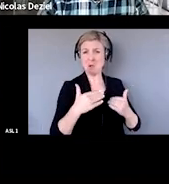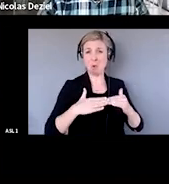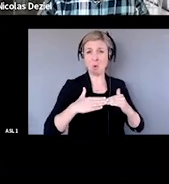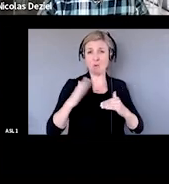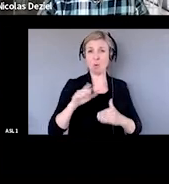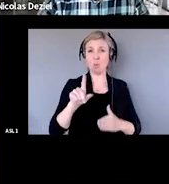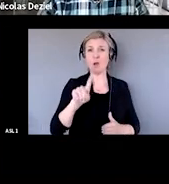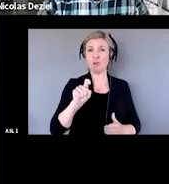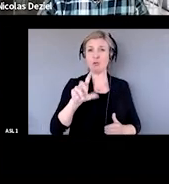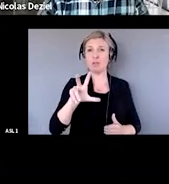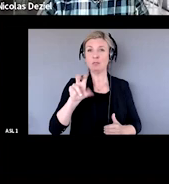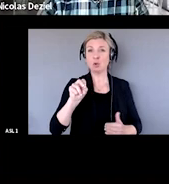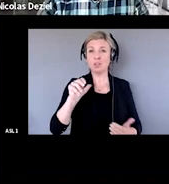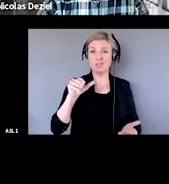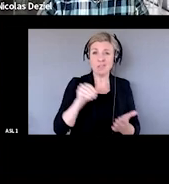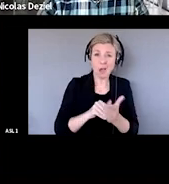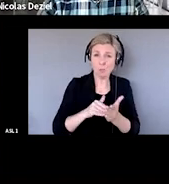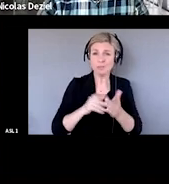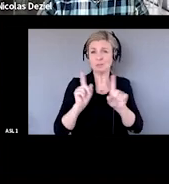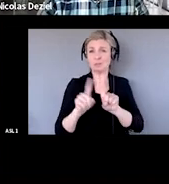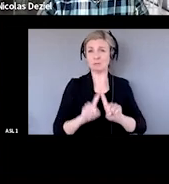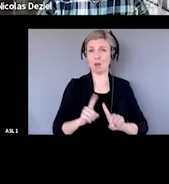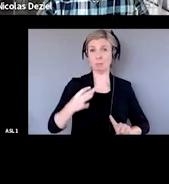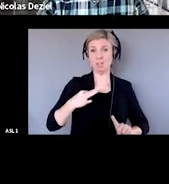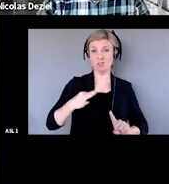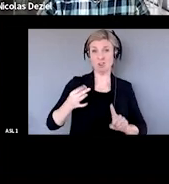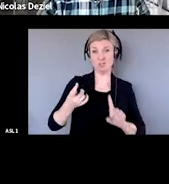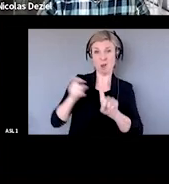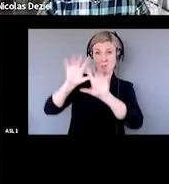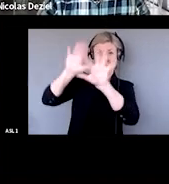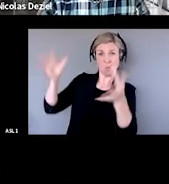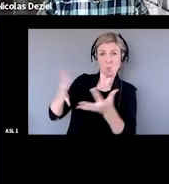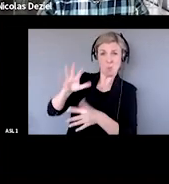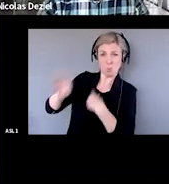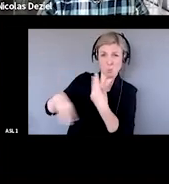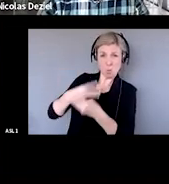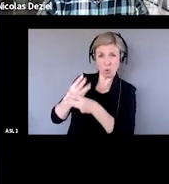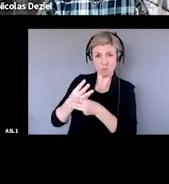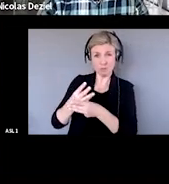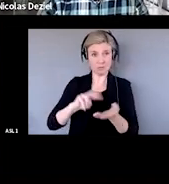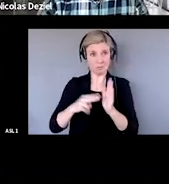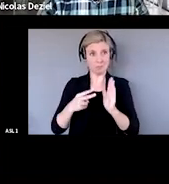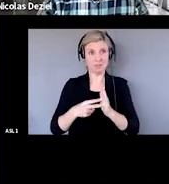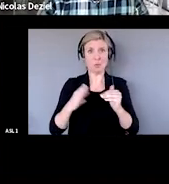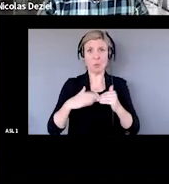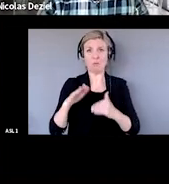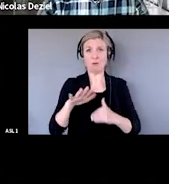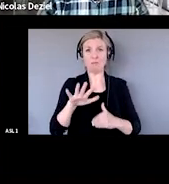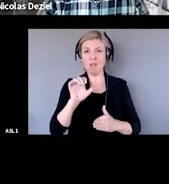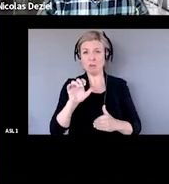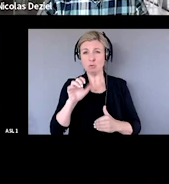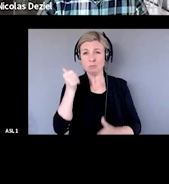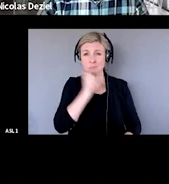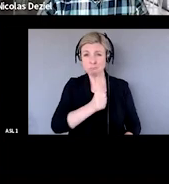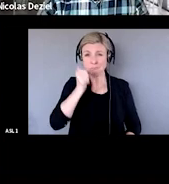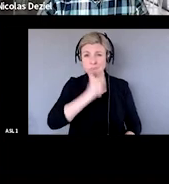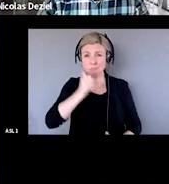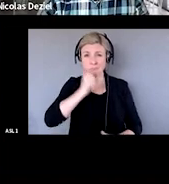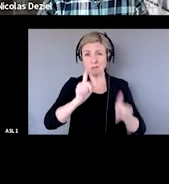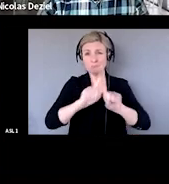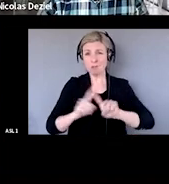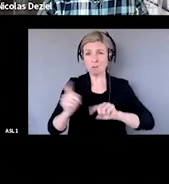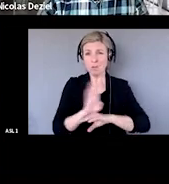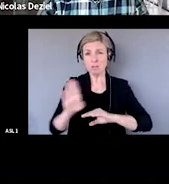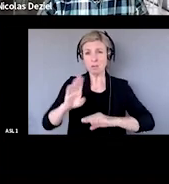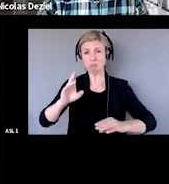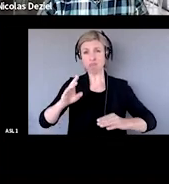unique applications from all around the world. That's over 500 per business day. We handle a few hundred